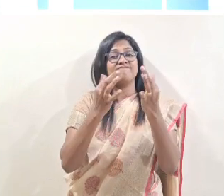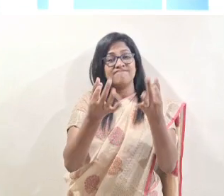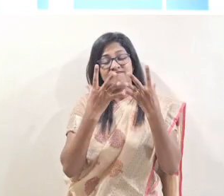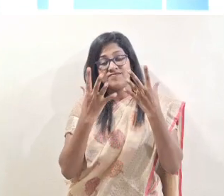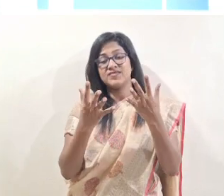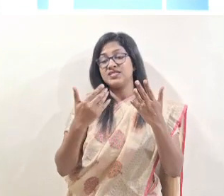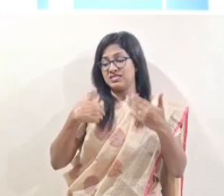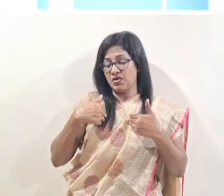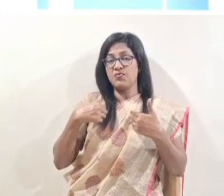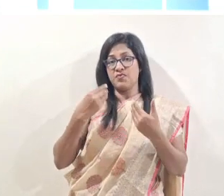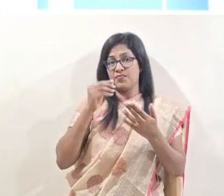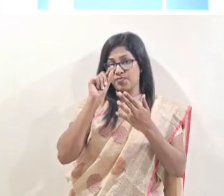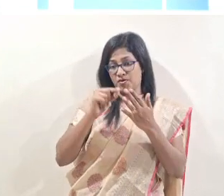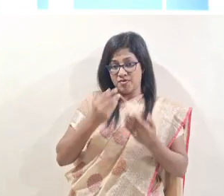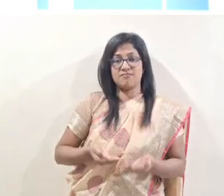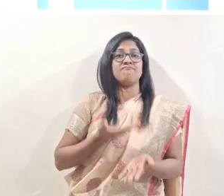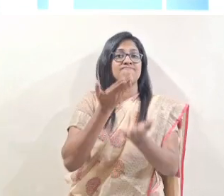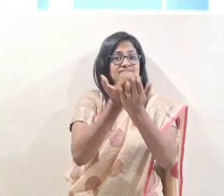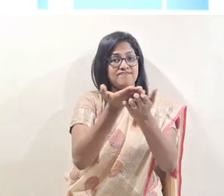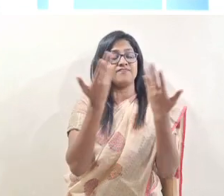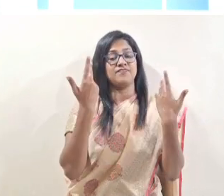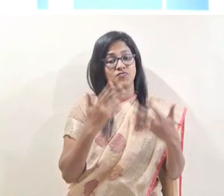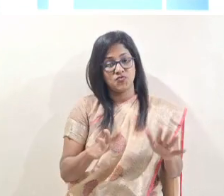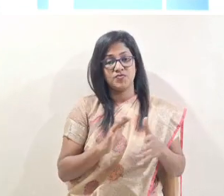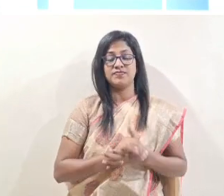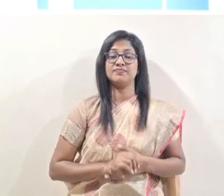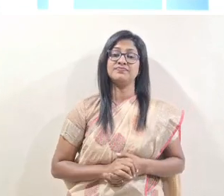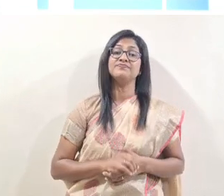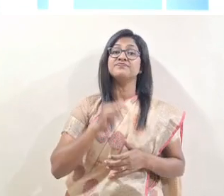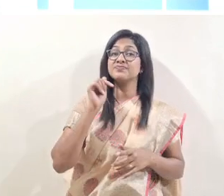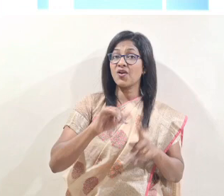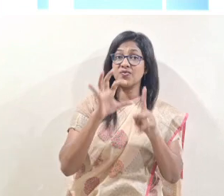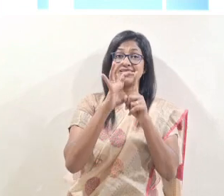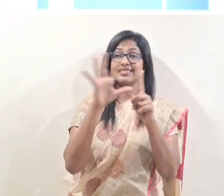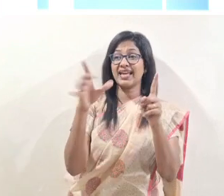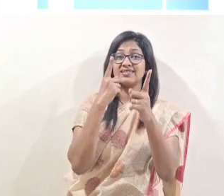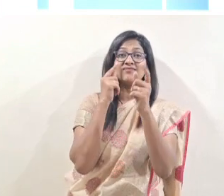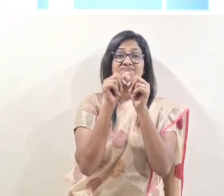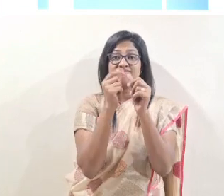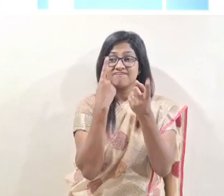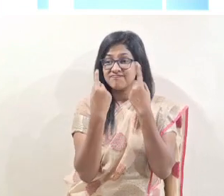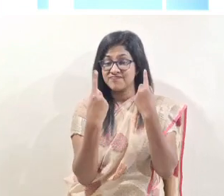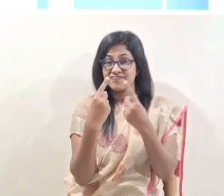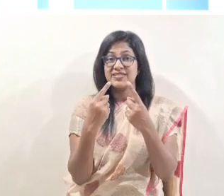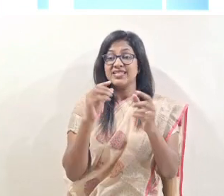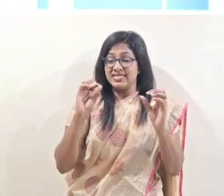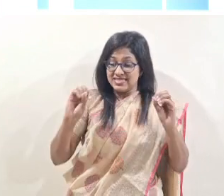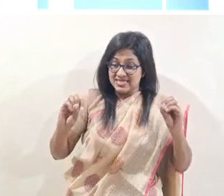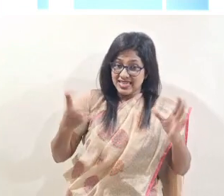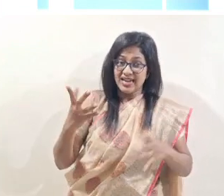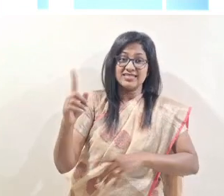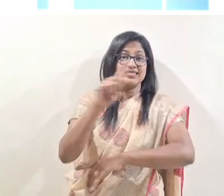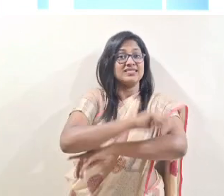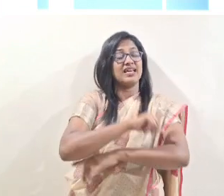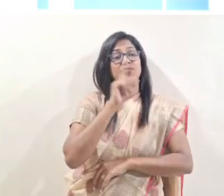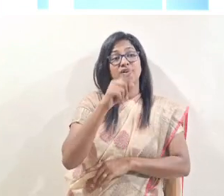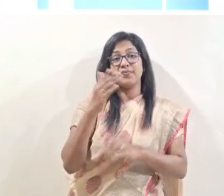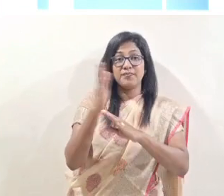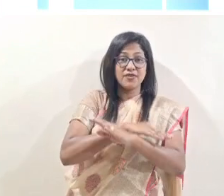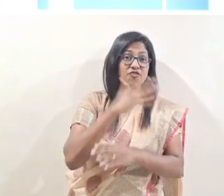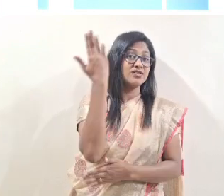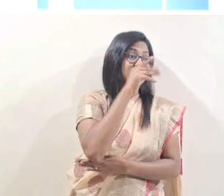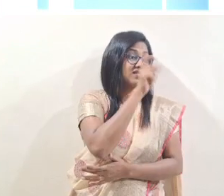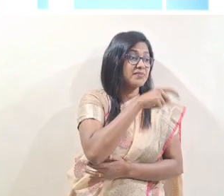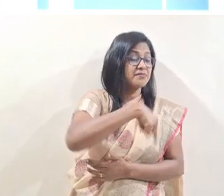brought out here. Now, the risk analysis has to be done from day one, as some of the speakers previously also